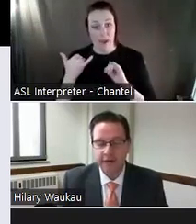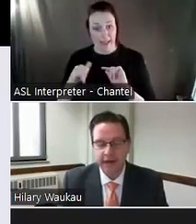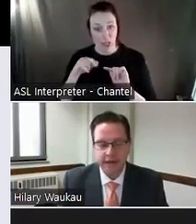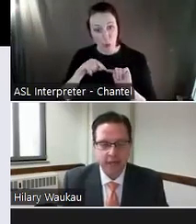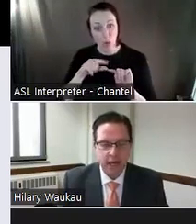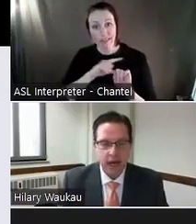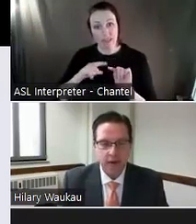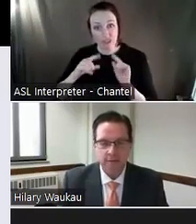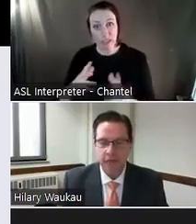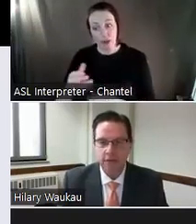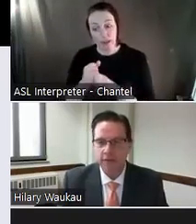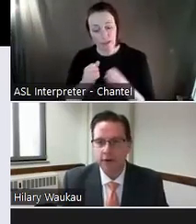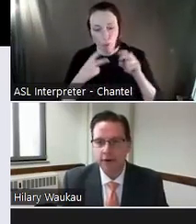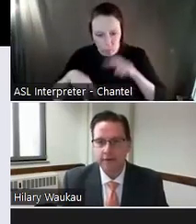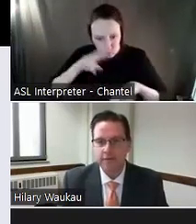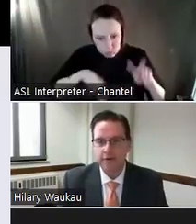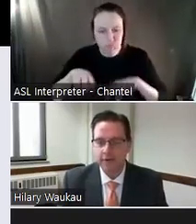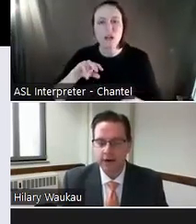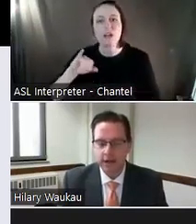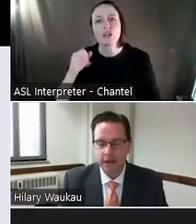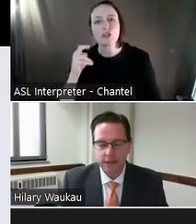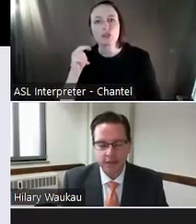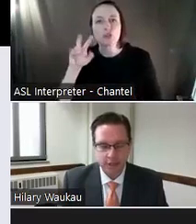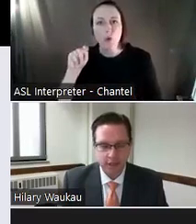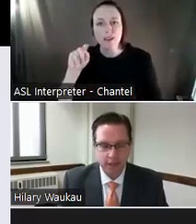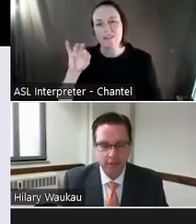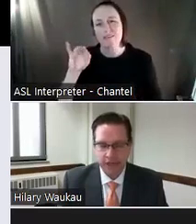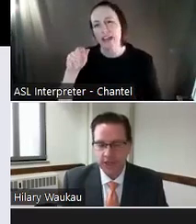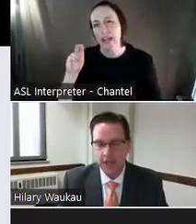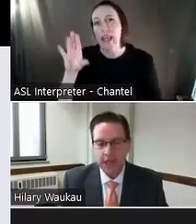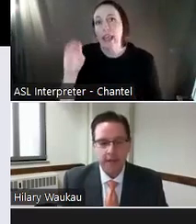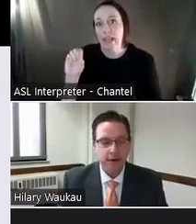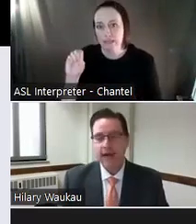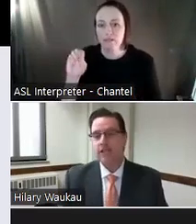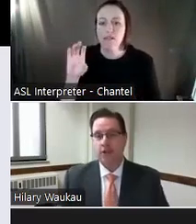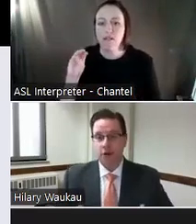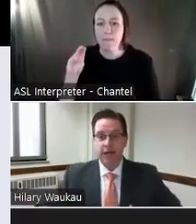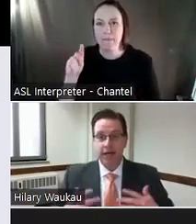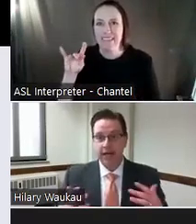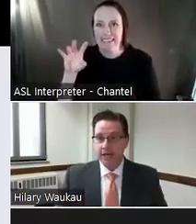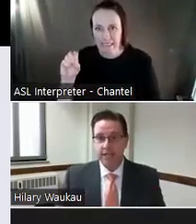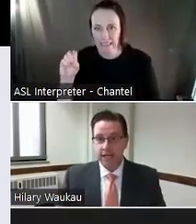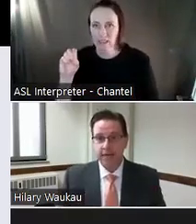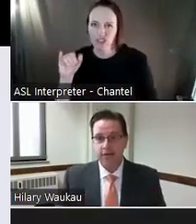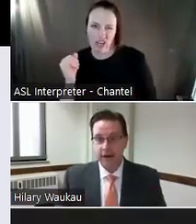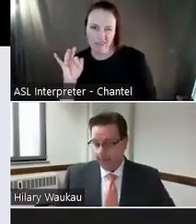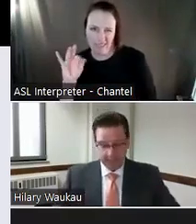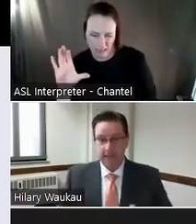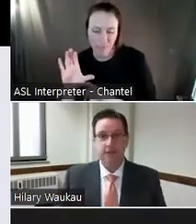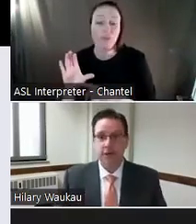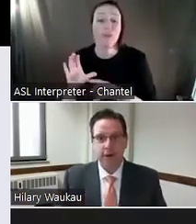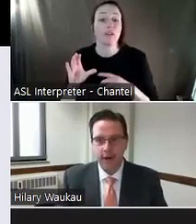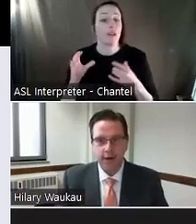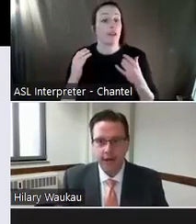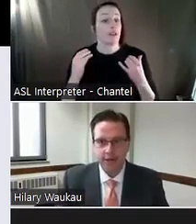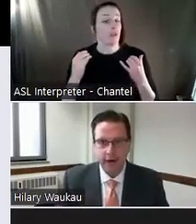on Finance for their review and for their discussion and deliberation. They're actually holding agency hearings, right? I think they're